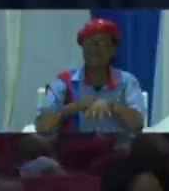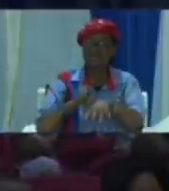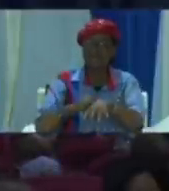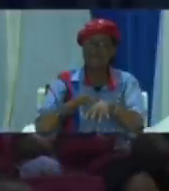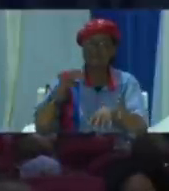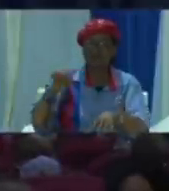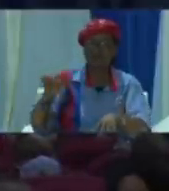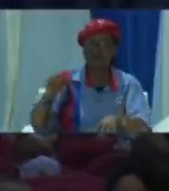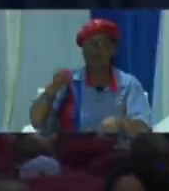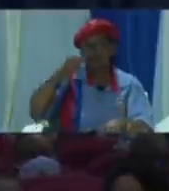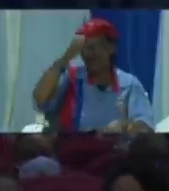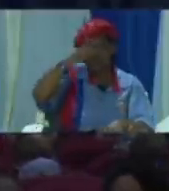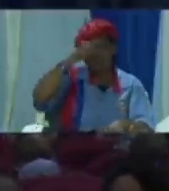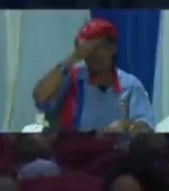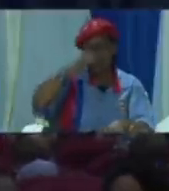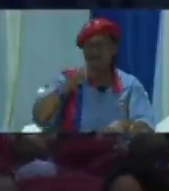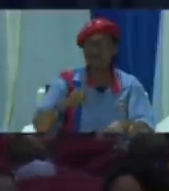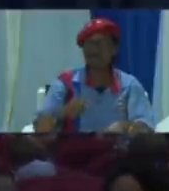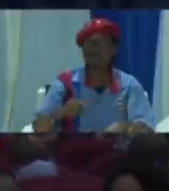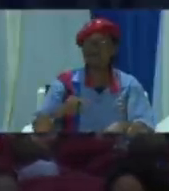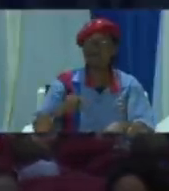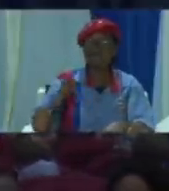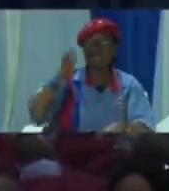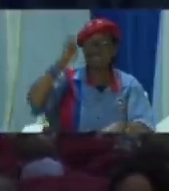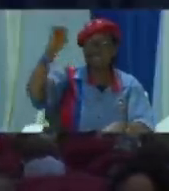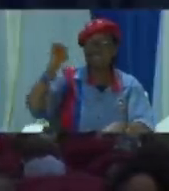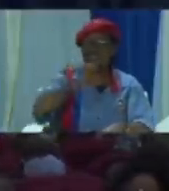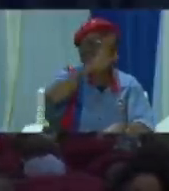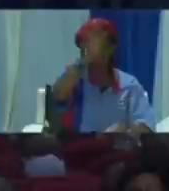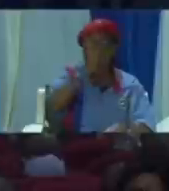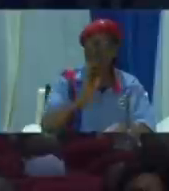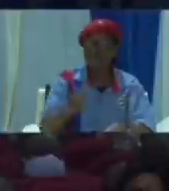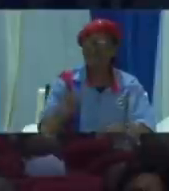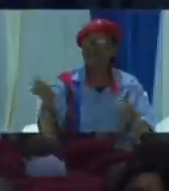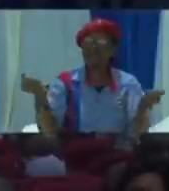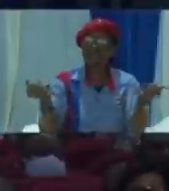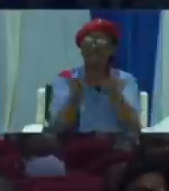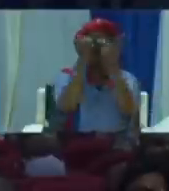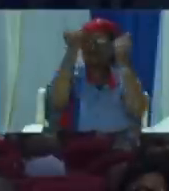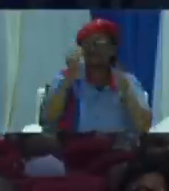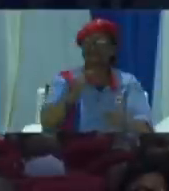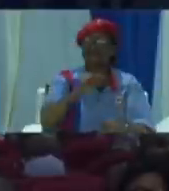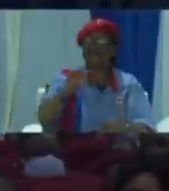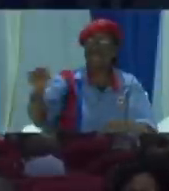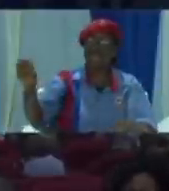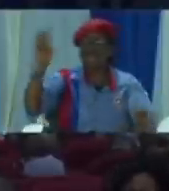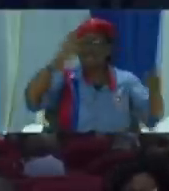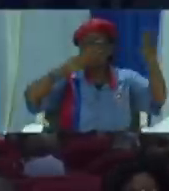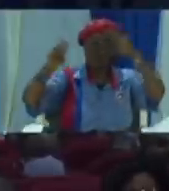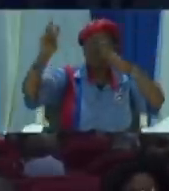Solomon fi joba, he never fought a war. Ko fi gba kan lo soju ogun ko lo ja.